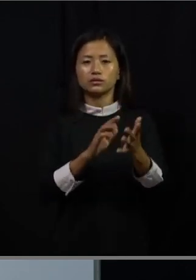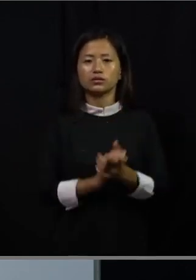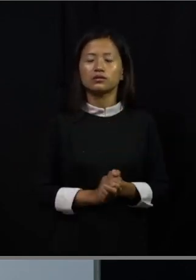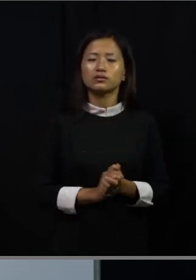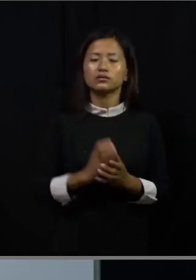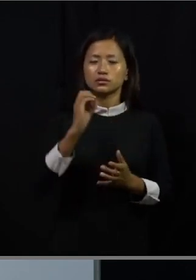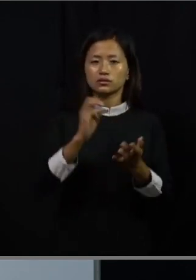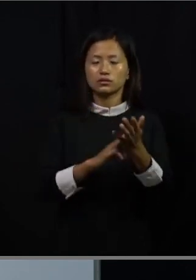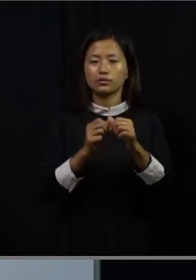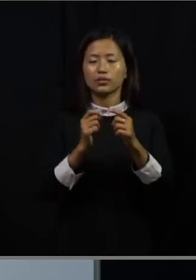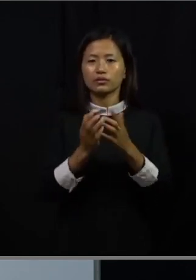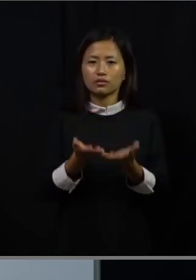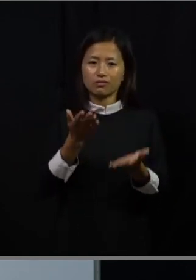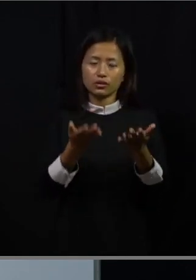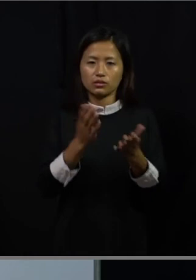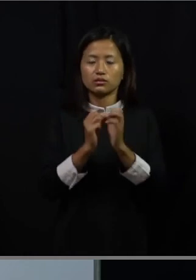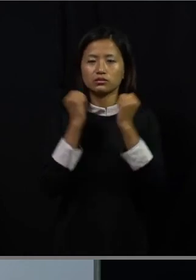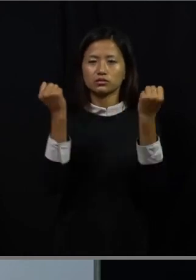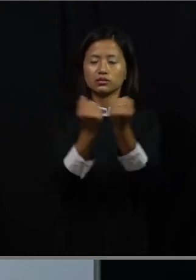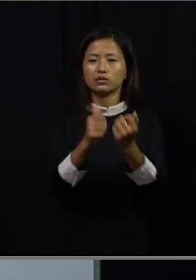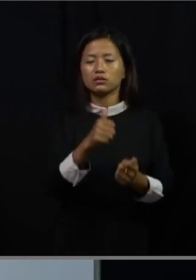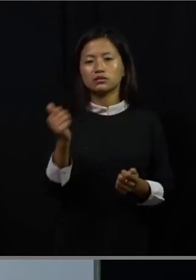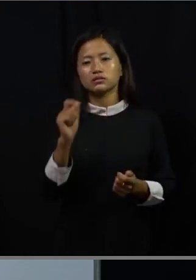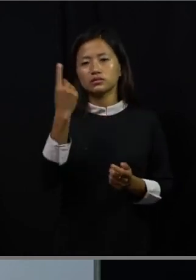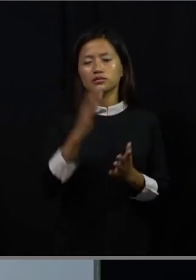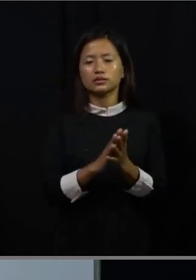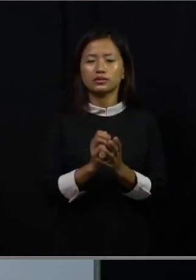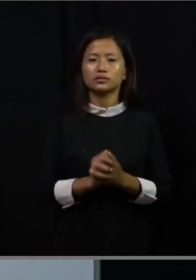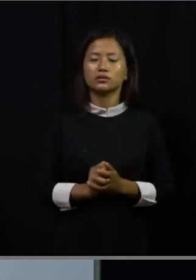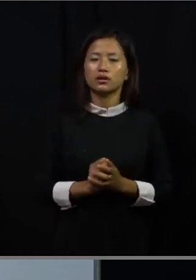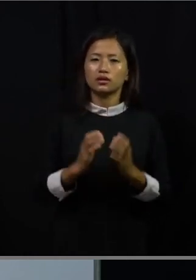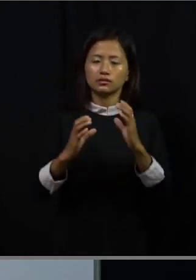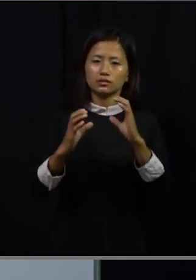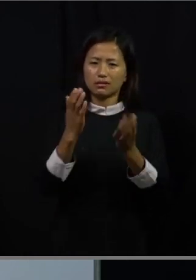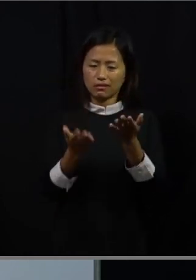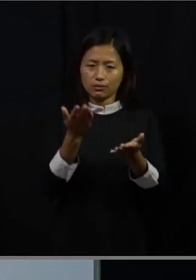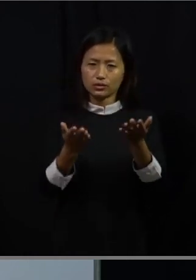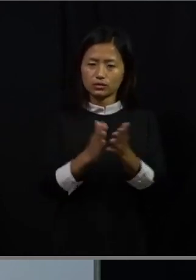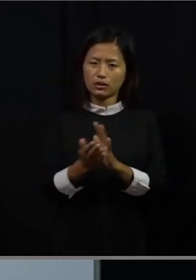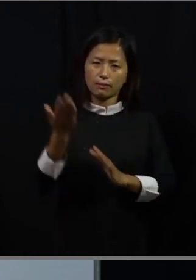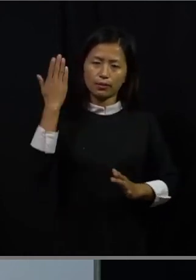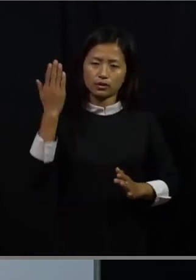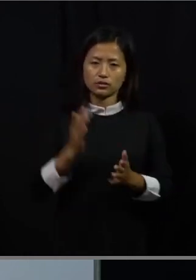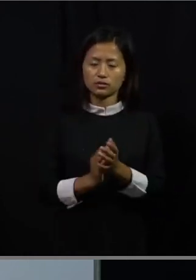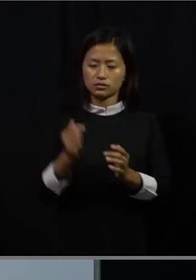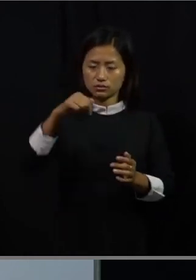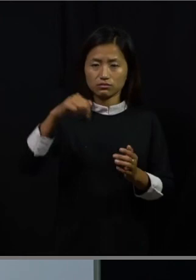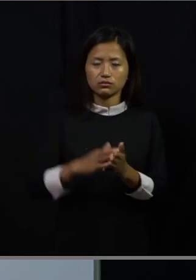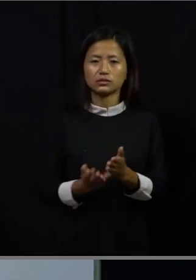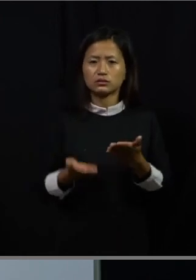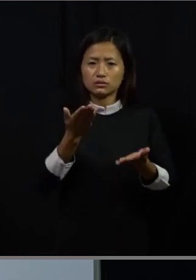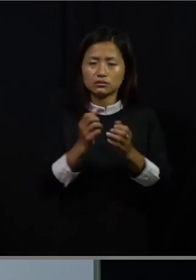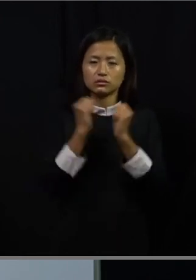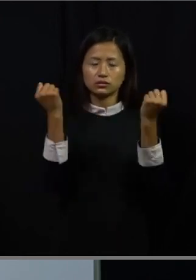in nature, okay. It compares one society to the other. It also compares one of the past society to the present